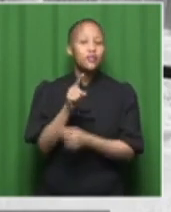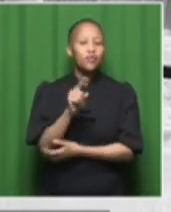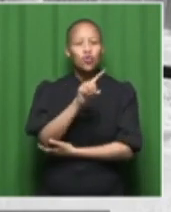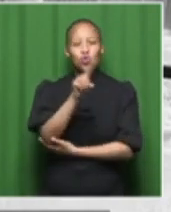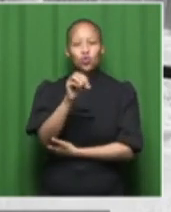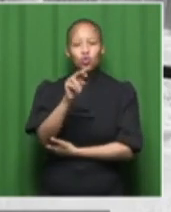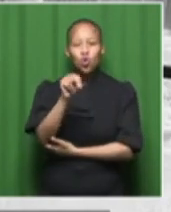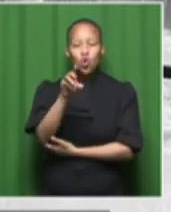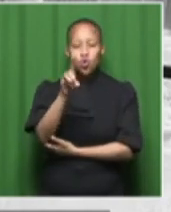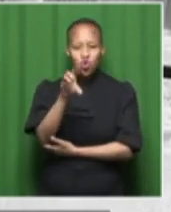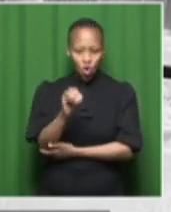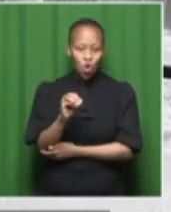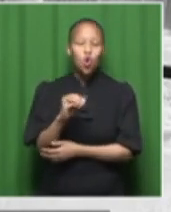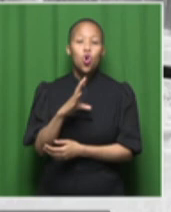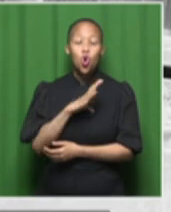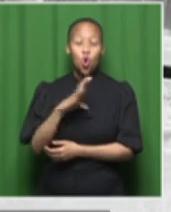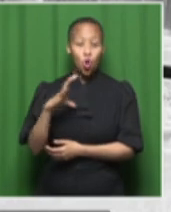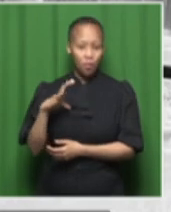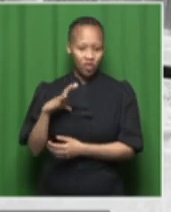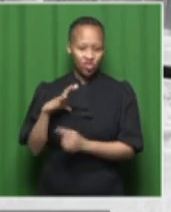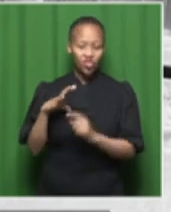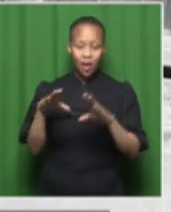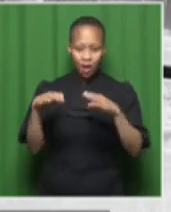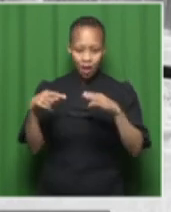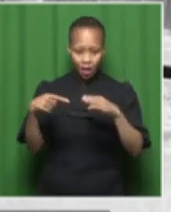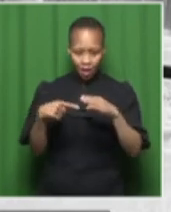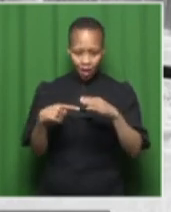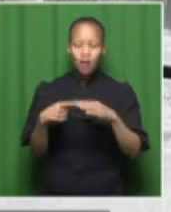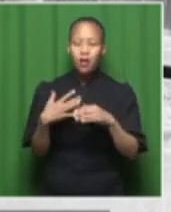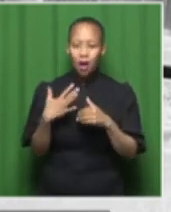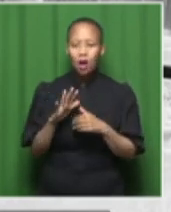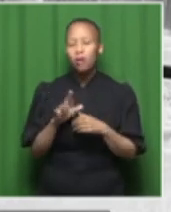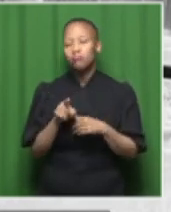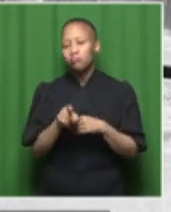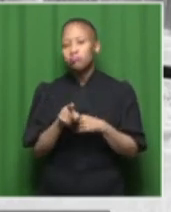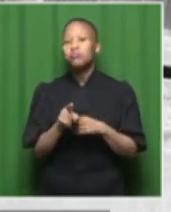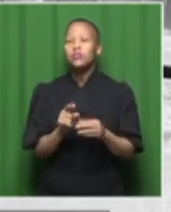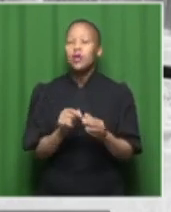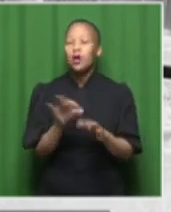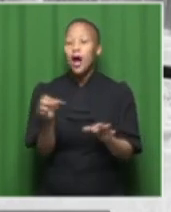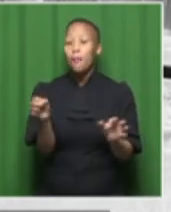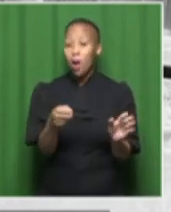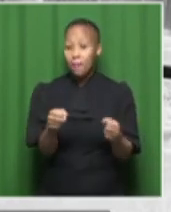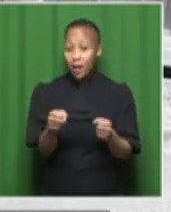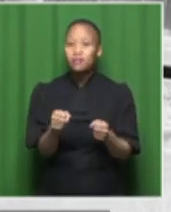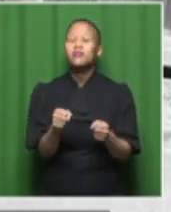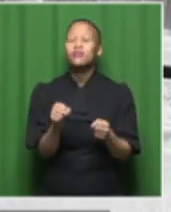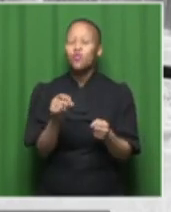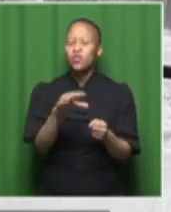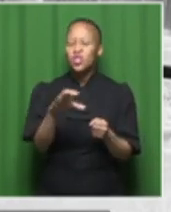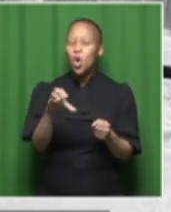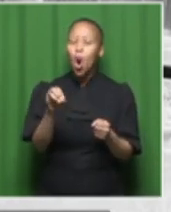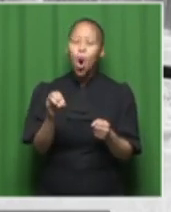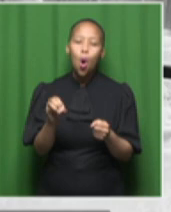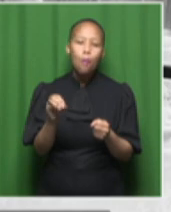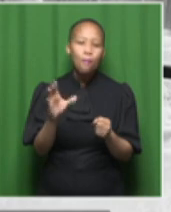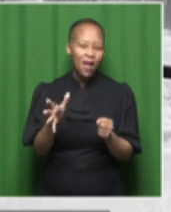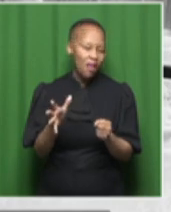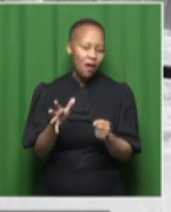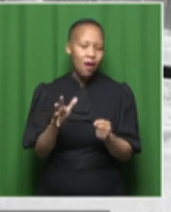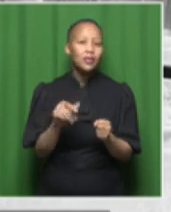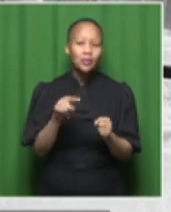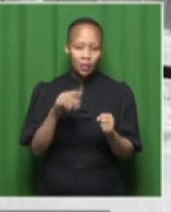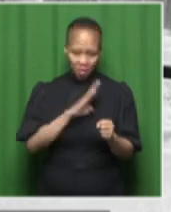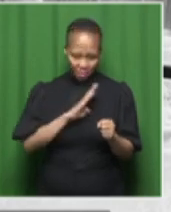saw that there definitely was political influence in some of the appointments, not only of CEOs, but also of board members to these SOEs, which